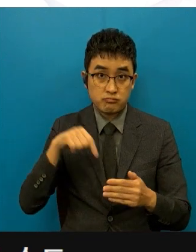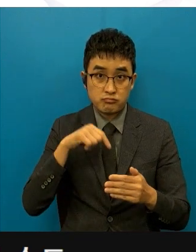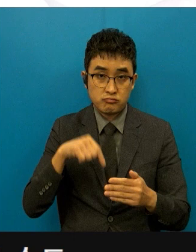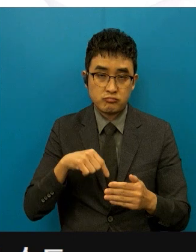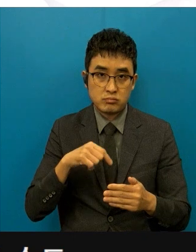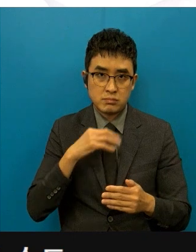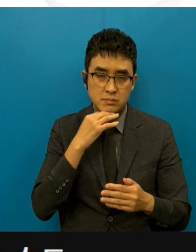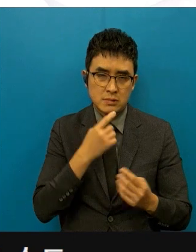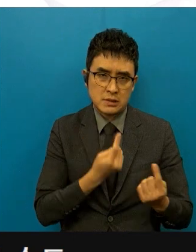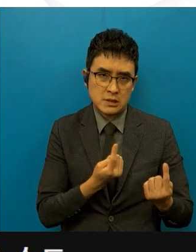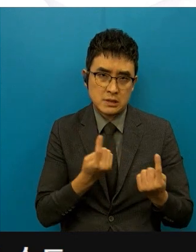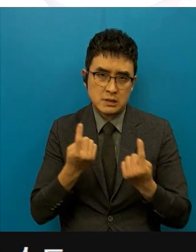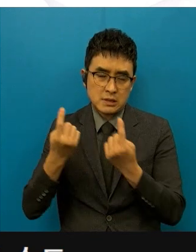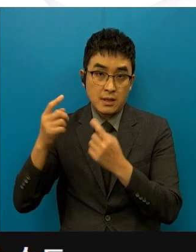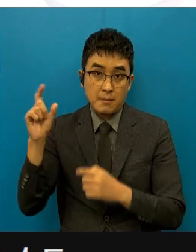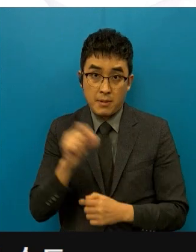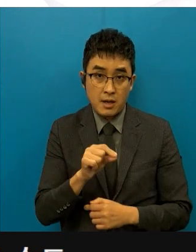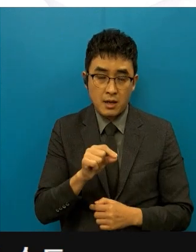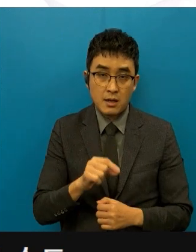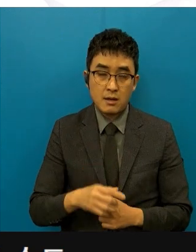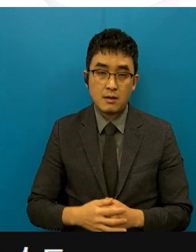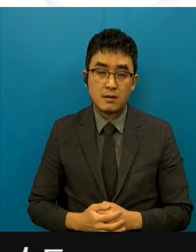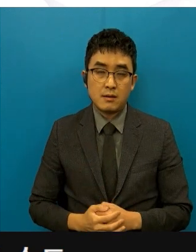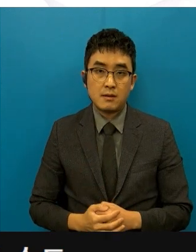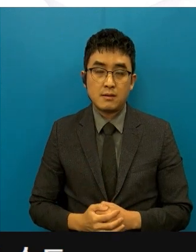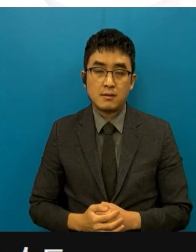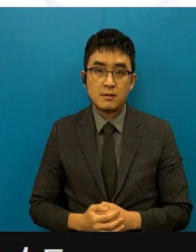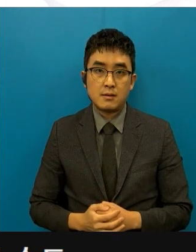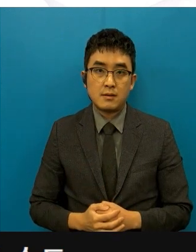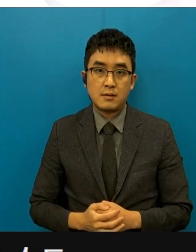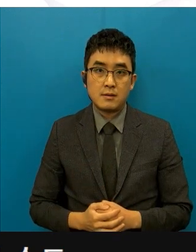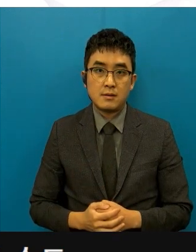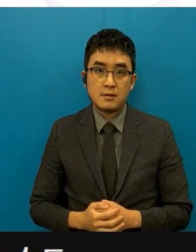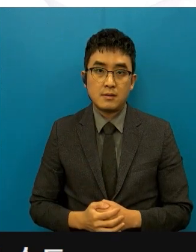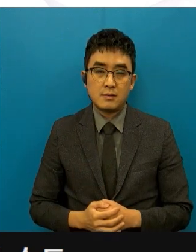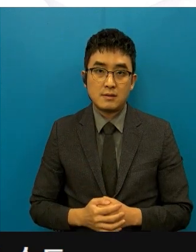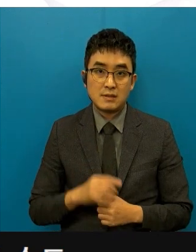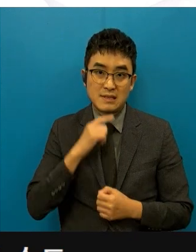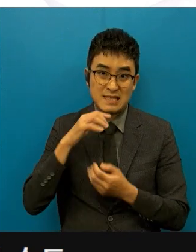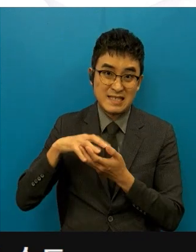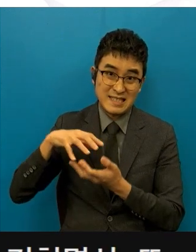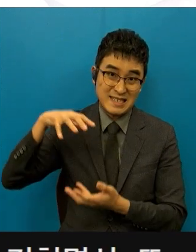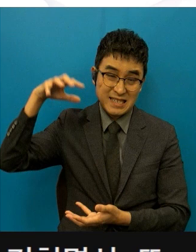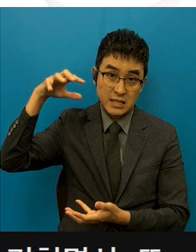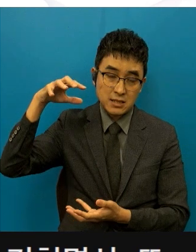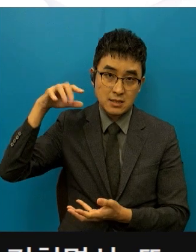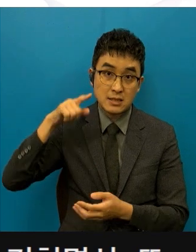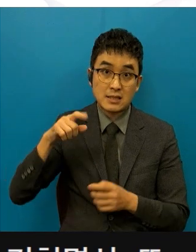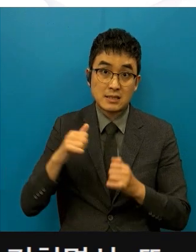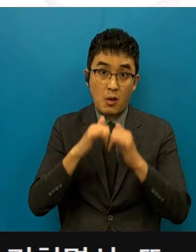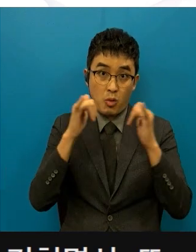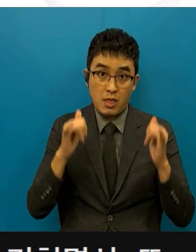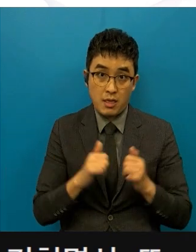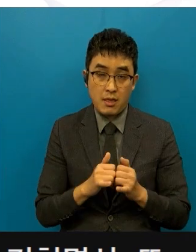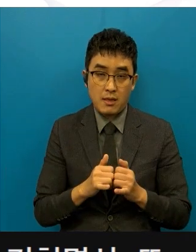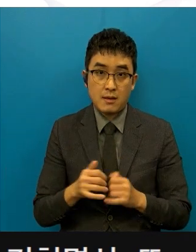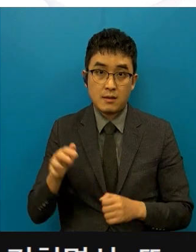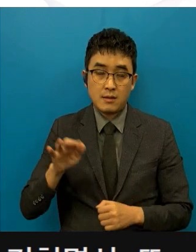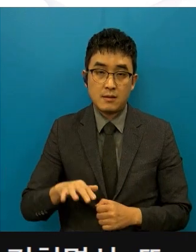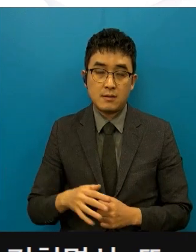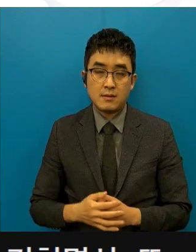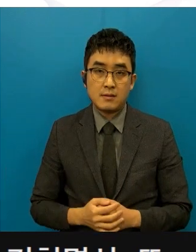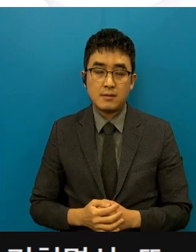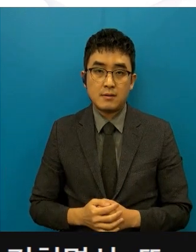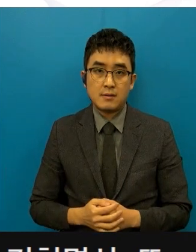in biomedical technology and this integration of modern nuclear families, along with